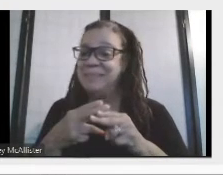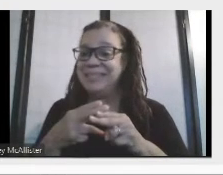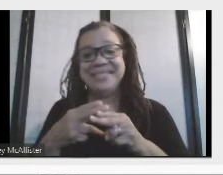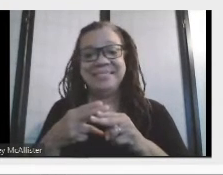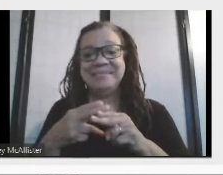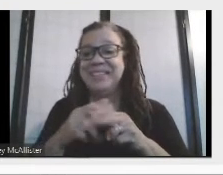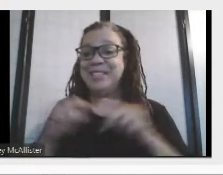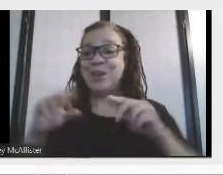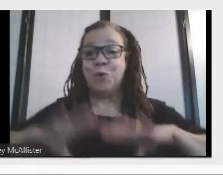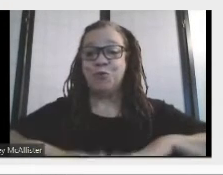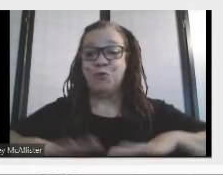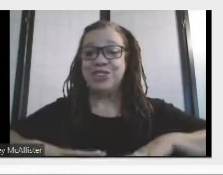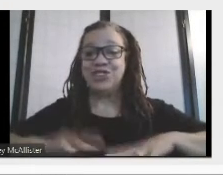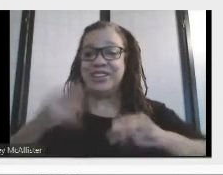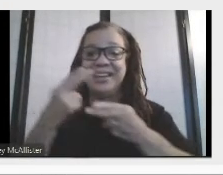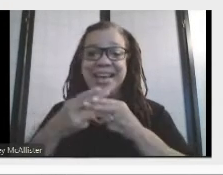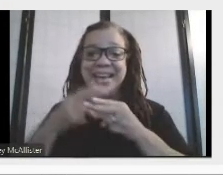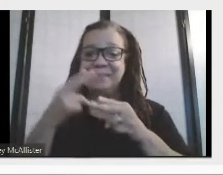Full